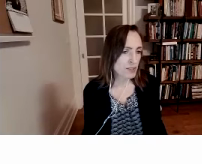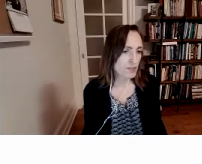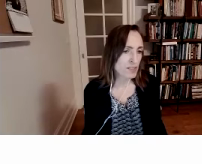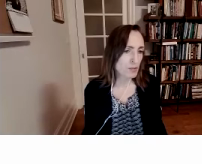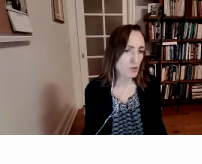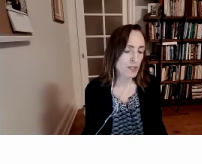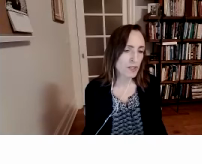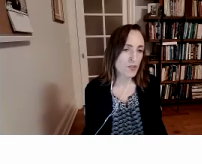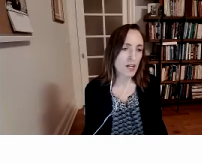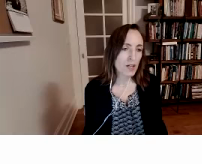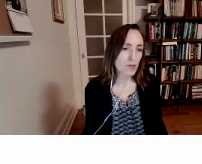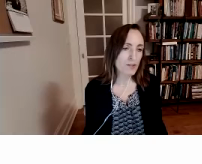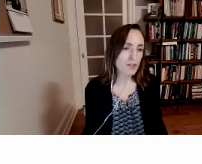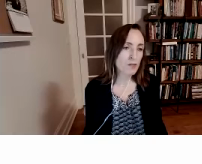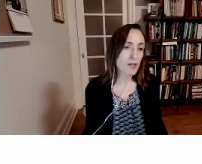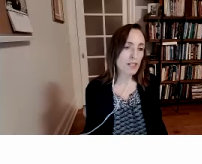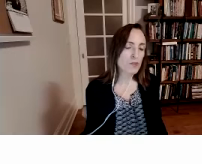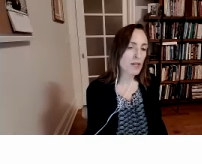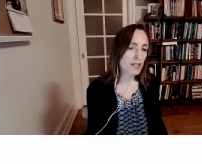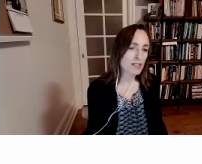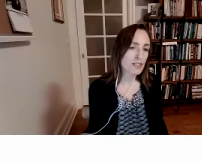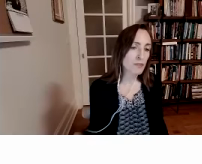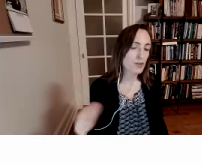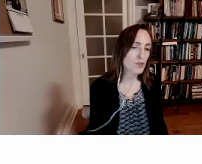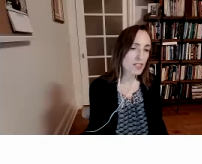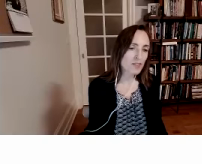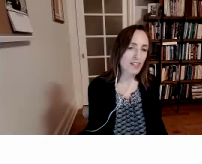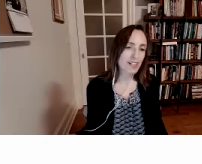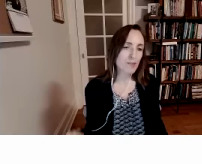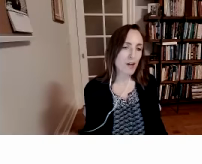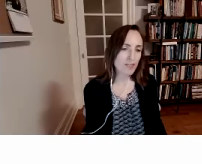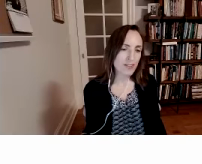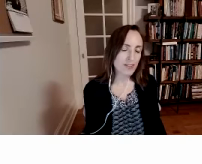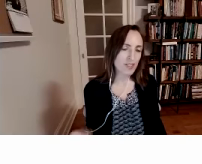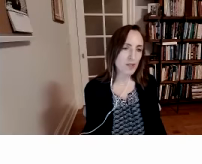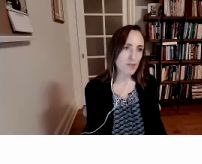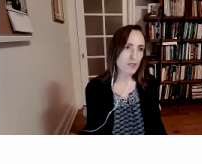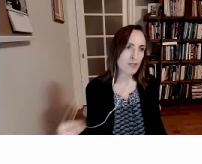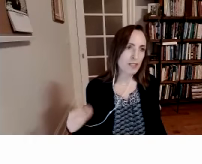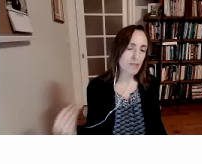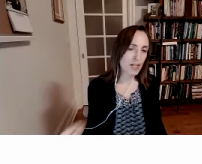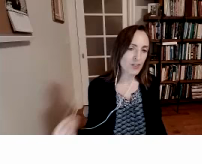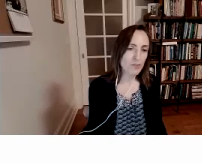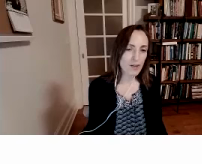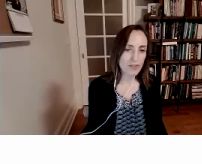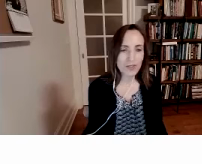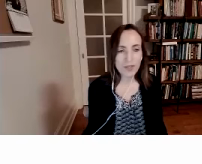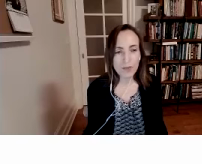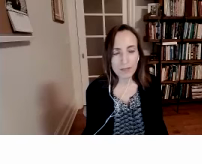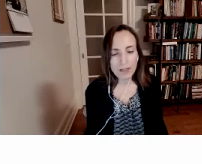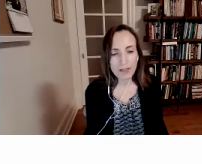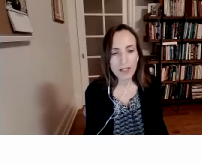two predictor variables. One is whether the rating was made in the perceived prominence experiment or in the imagined